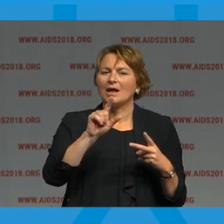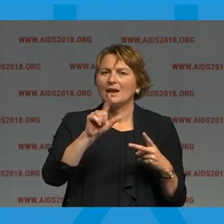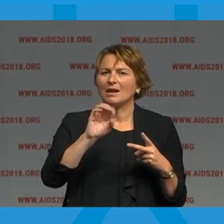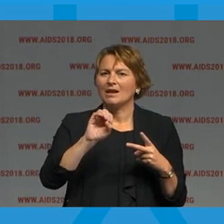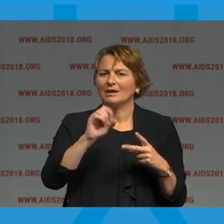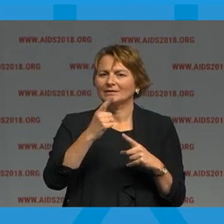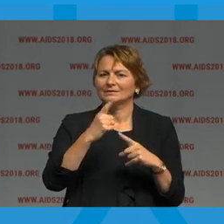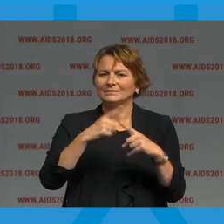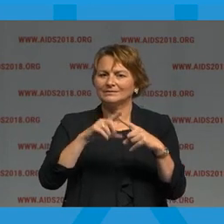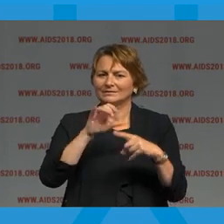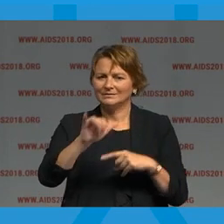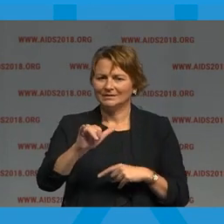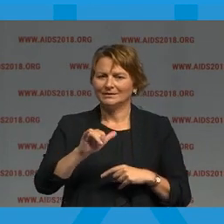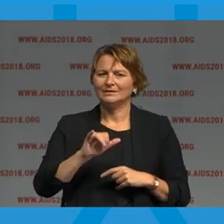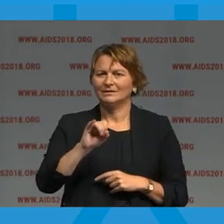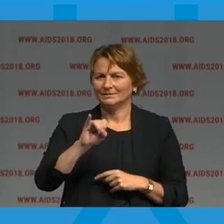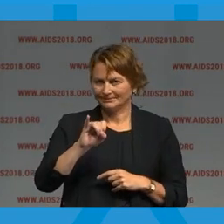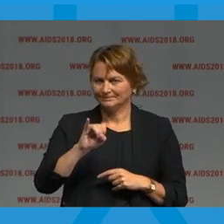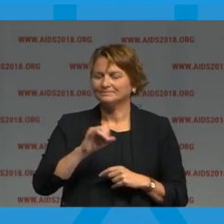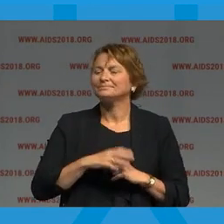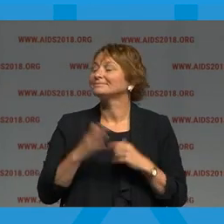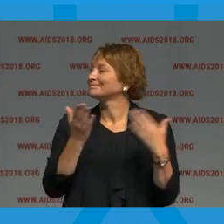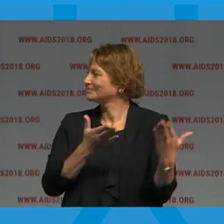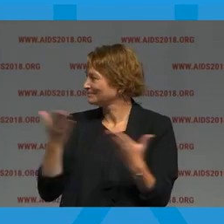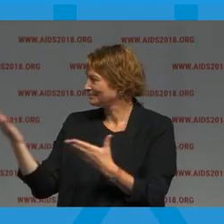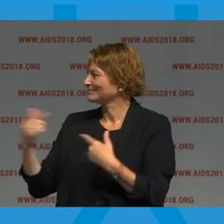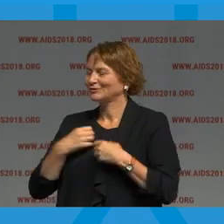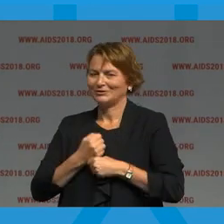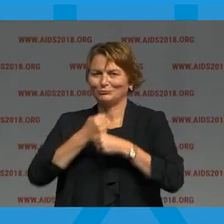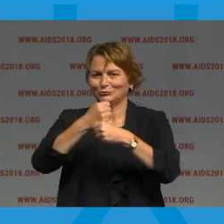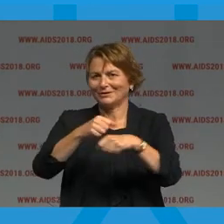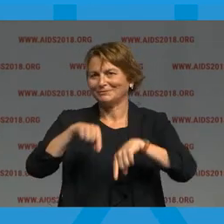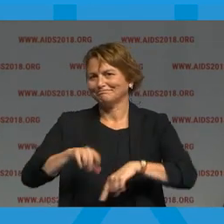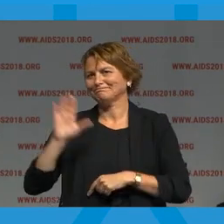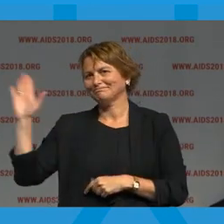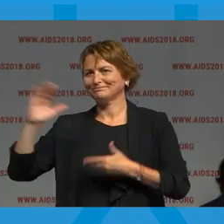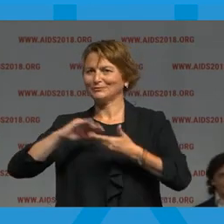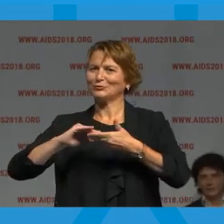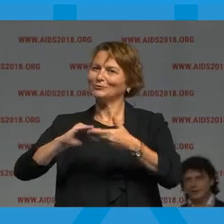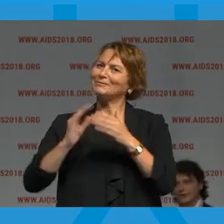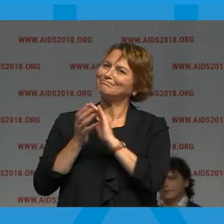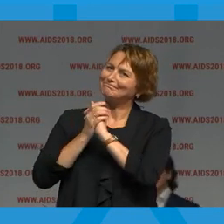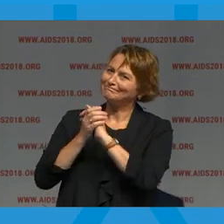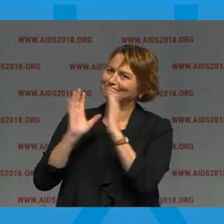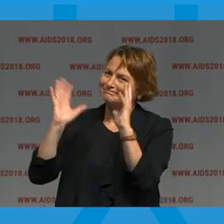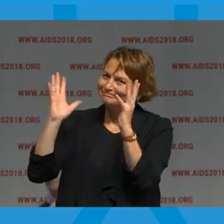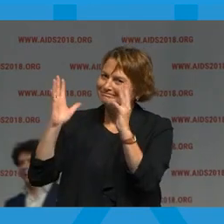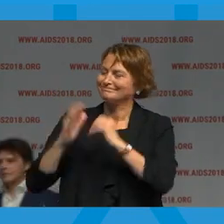award on behalf of the organisation. Congratulations.